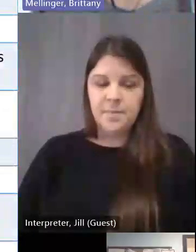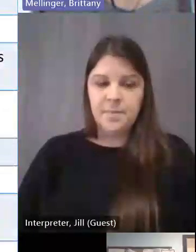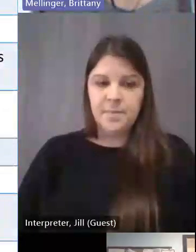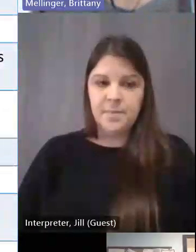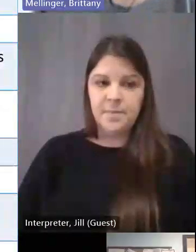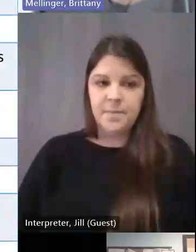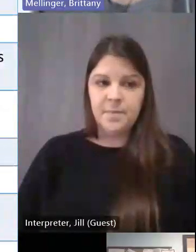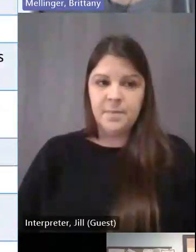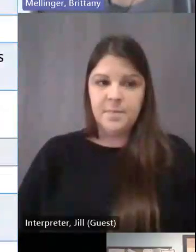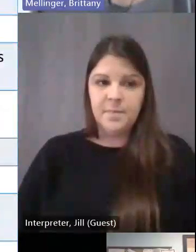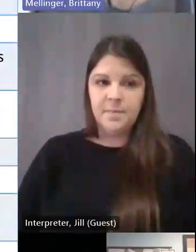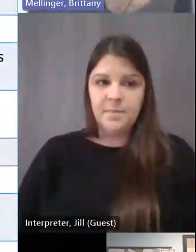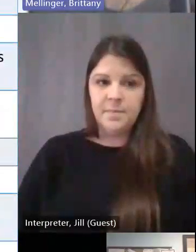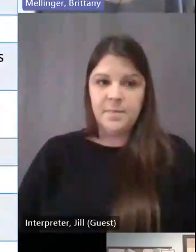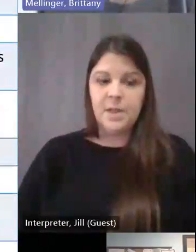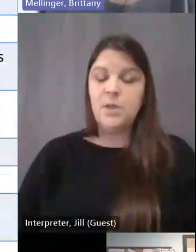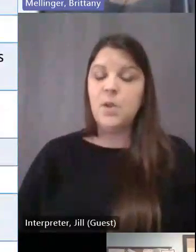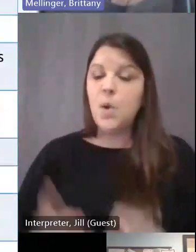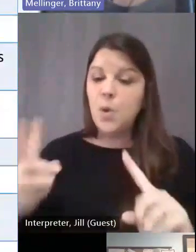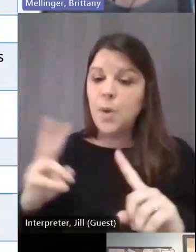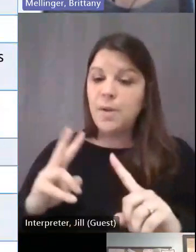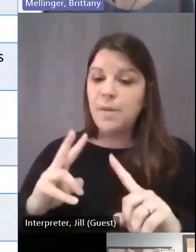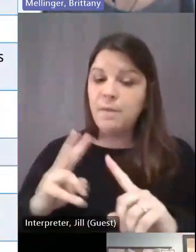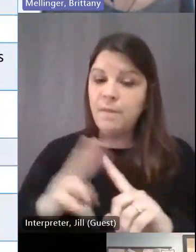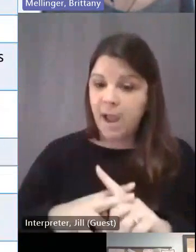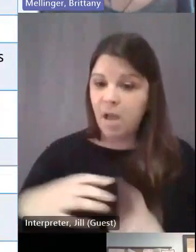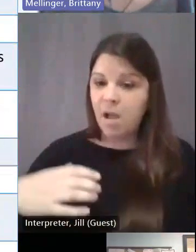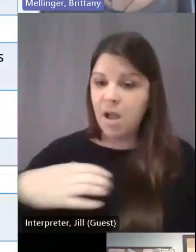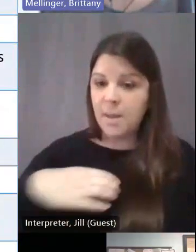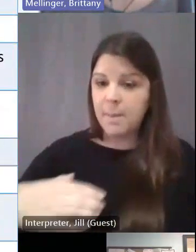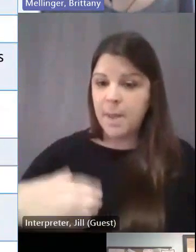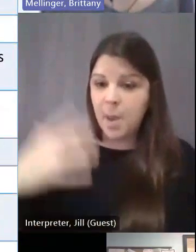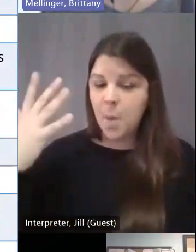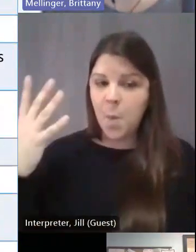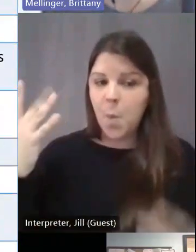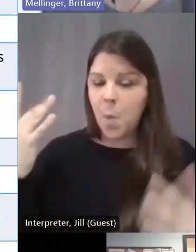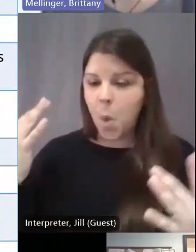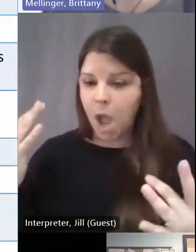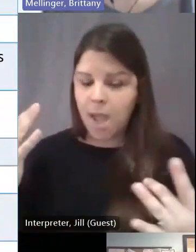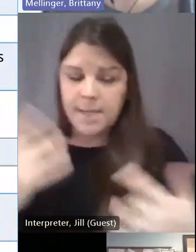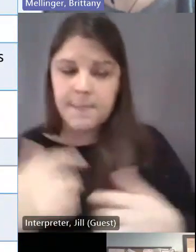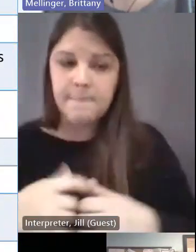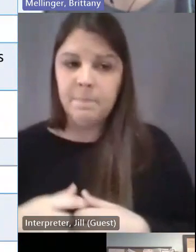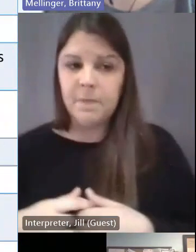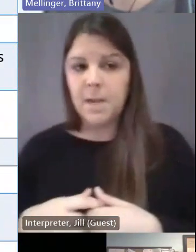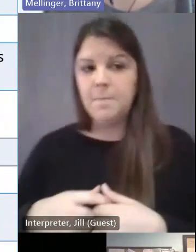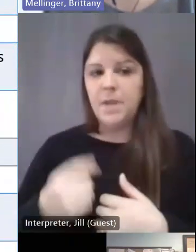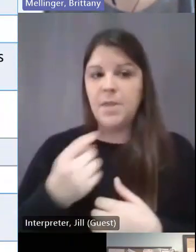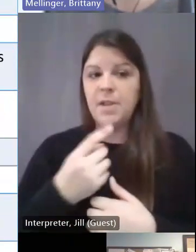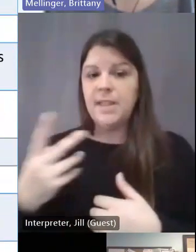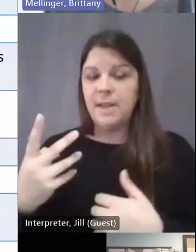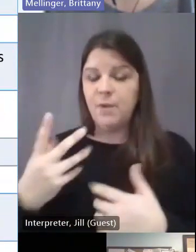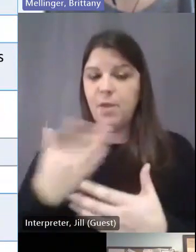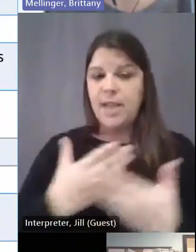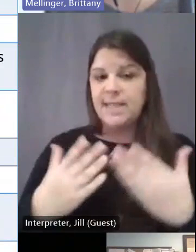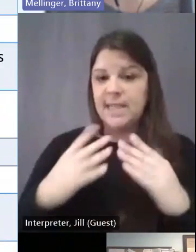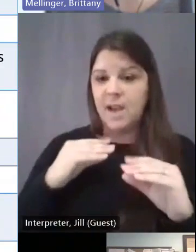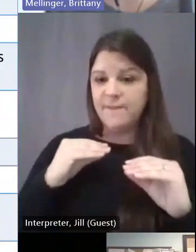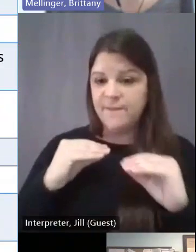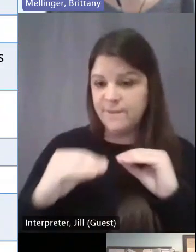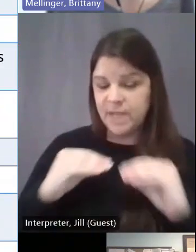But why would someone file a complaint? What can be achieved through this process? There are a number of remedies that